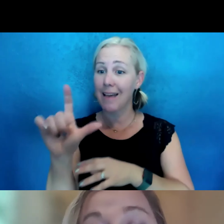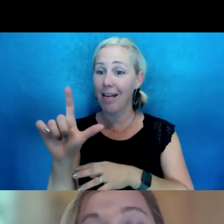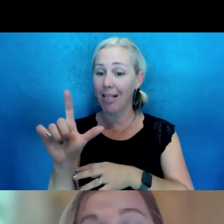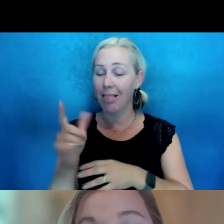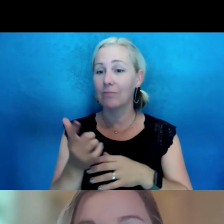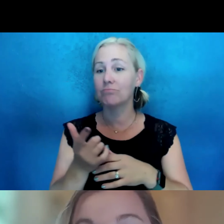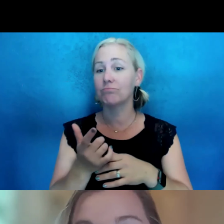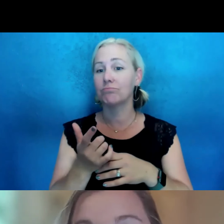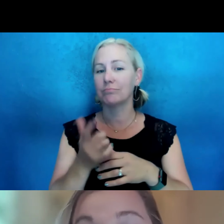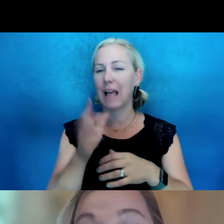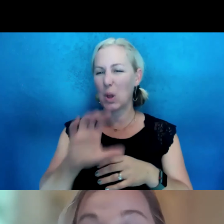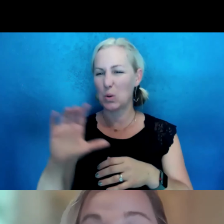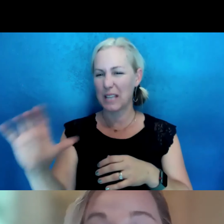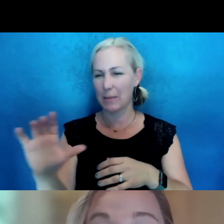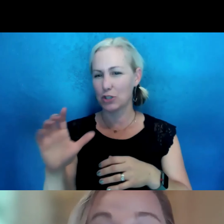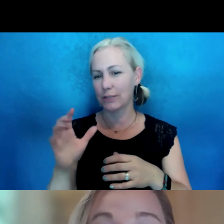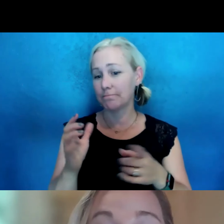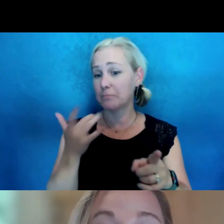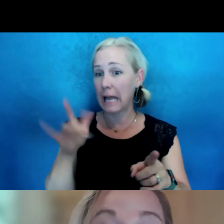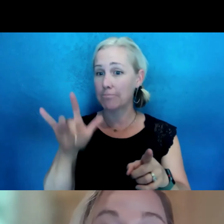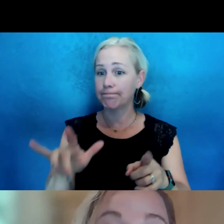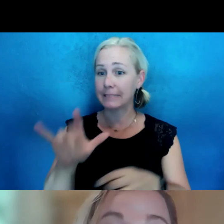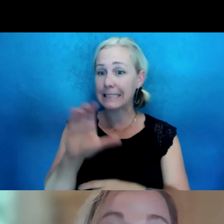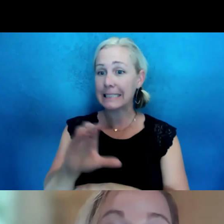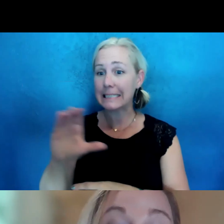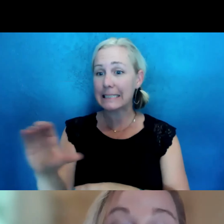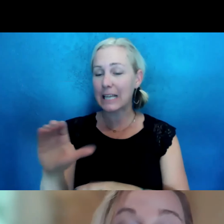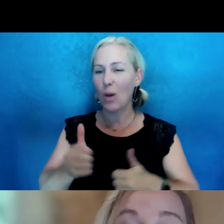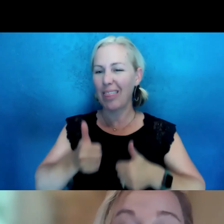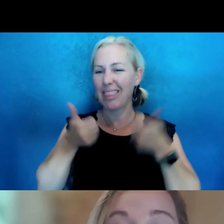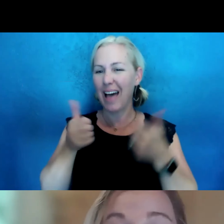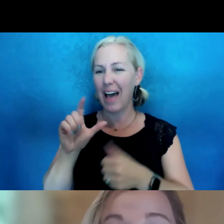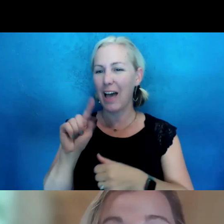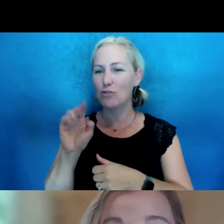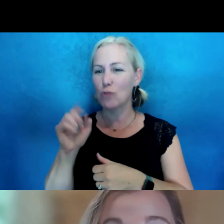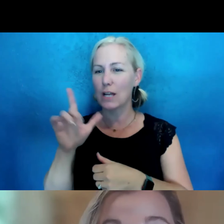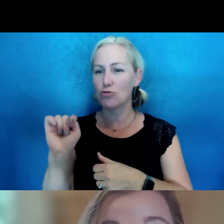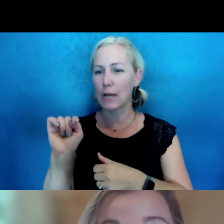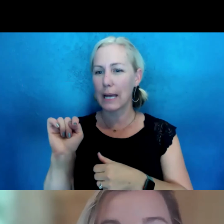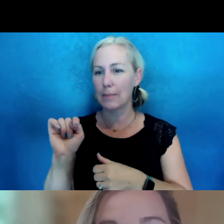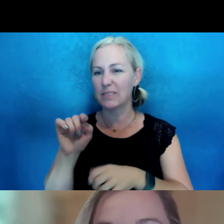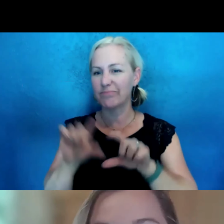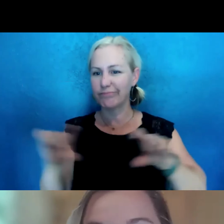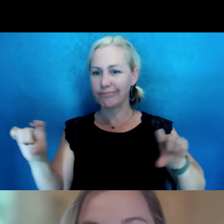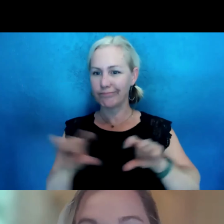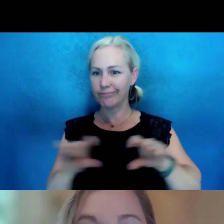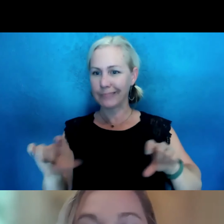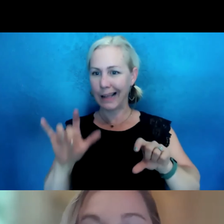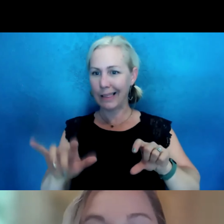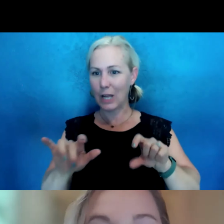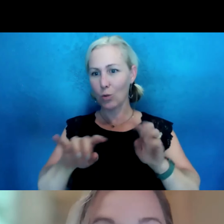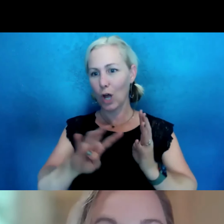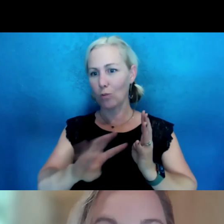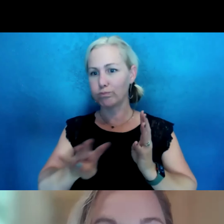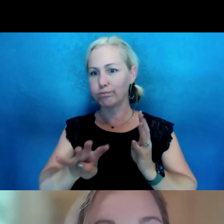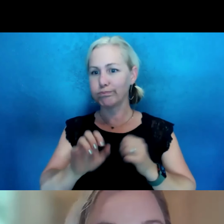available. To enable subtitles, select the CC or live transcript icon at the bottom of your screen, and you should see those